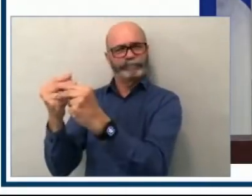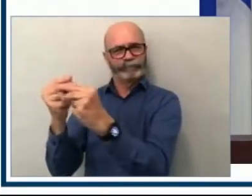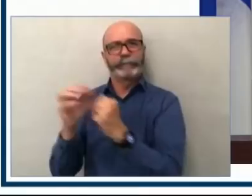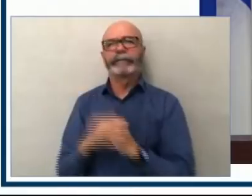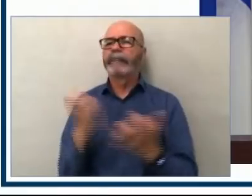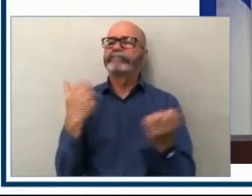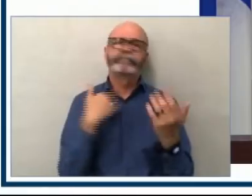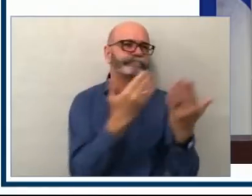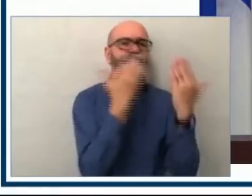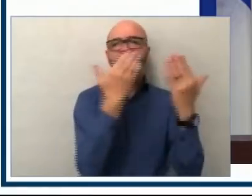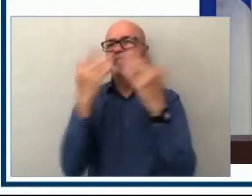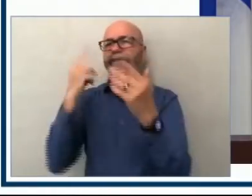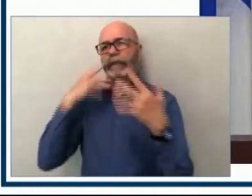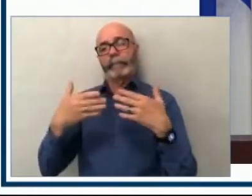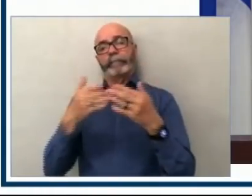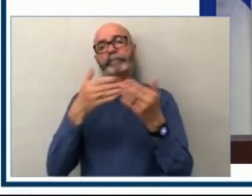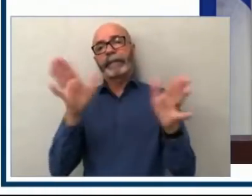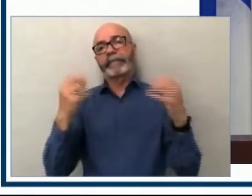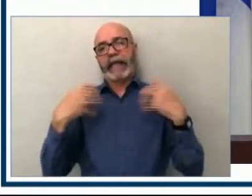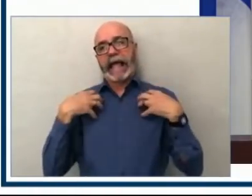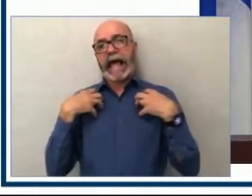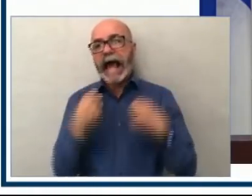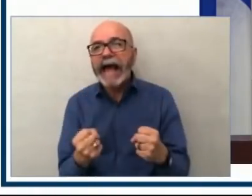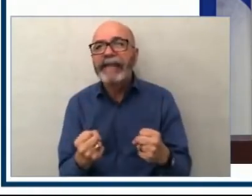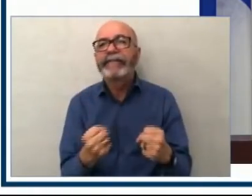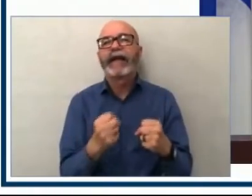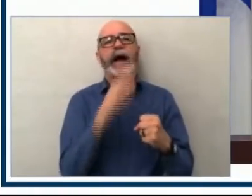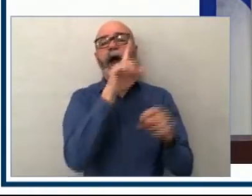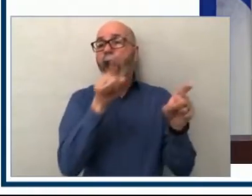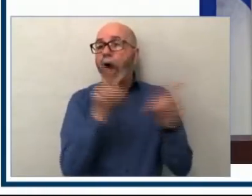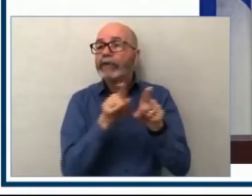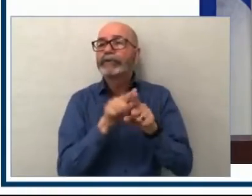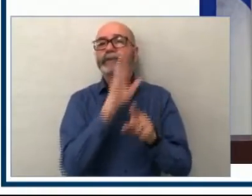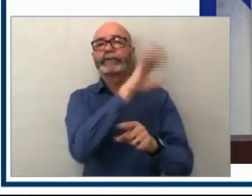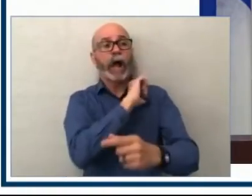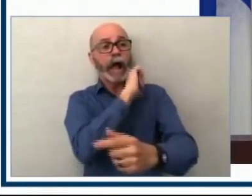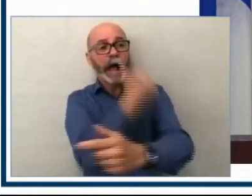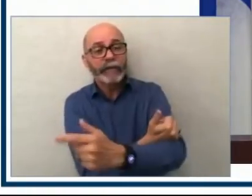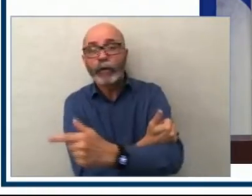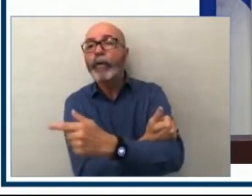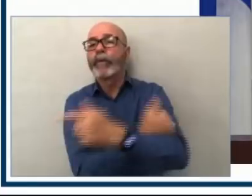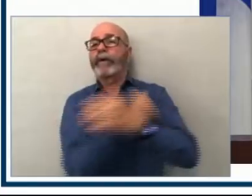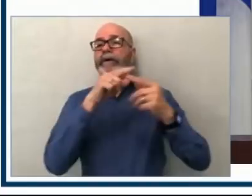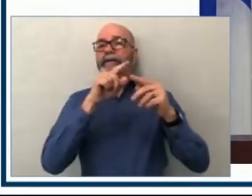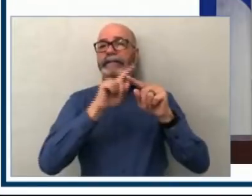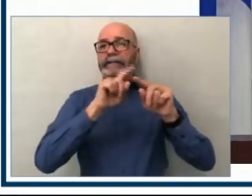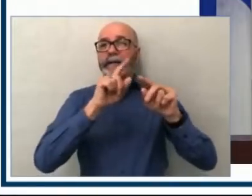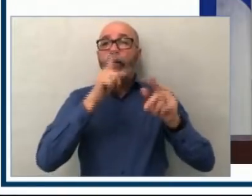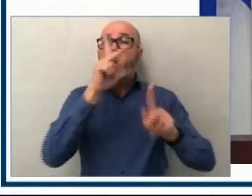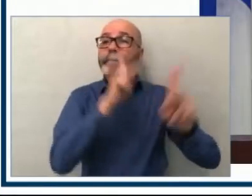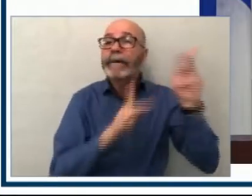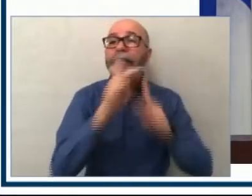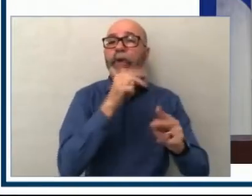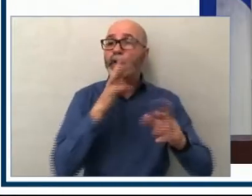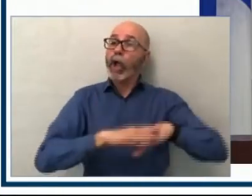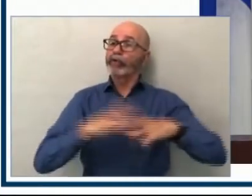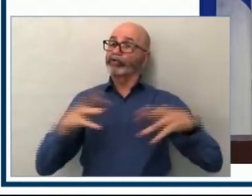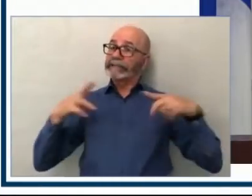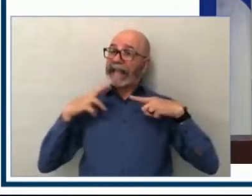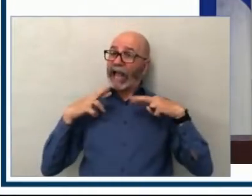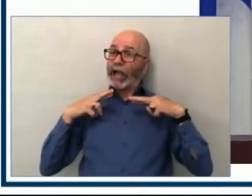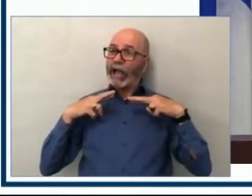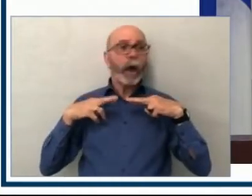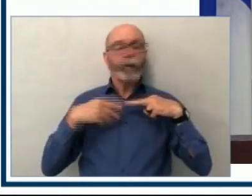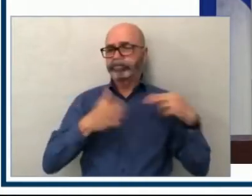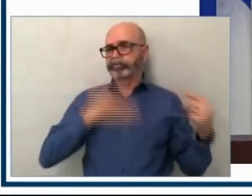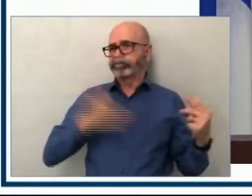and all volunteers, including those who have come out of retirement to help us with the vaccine rollout. Thank you. And I also want to thank all of you